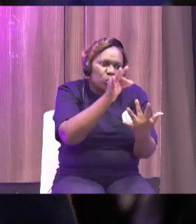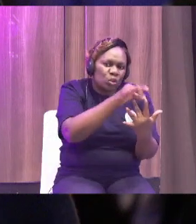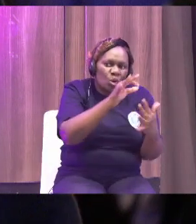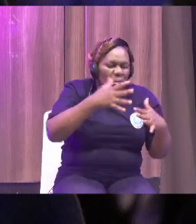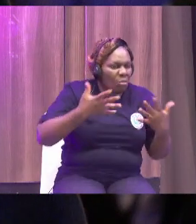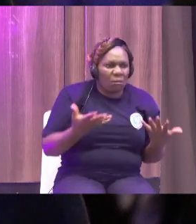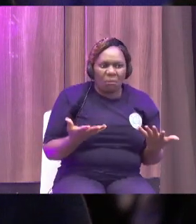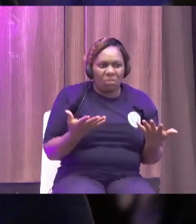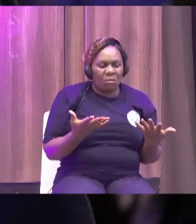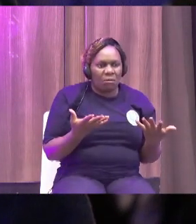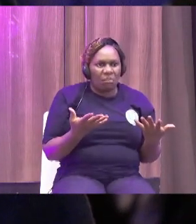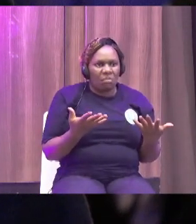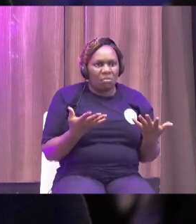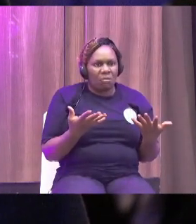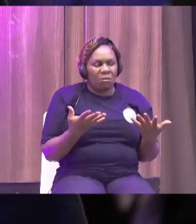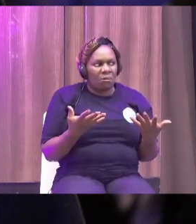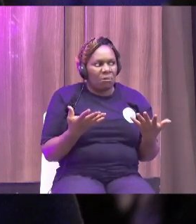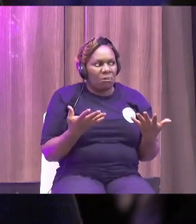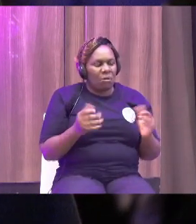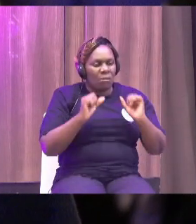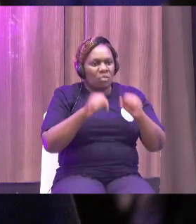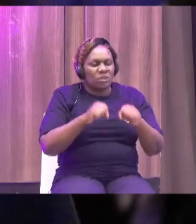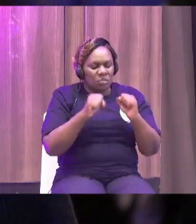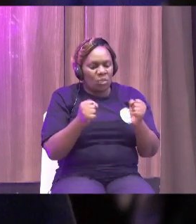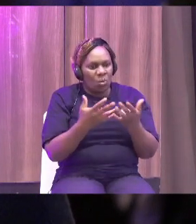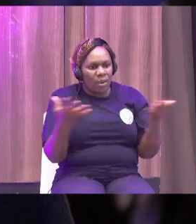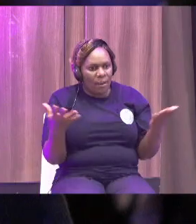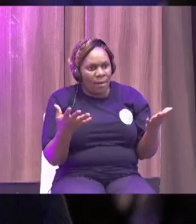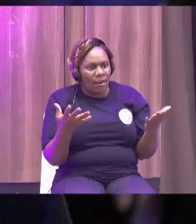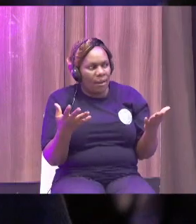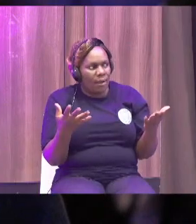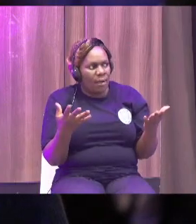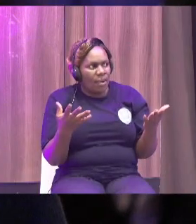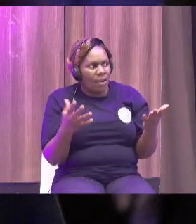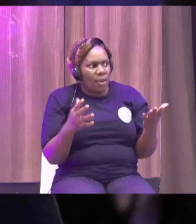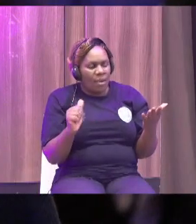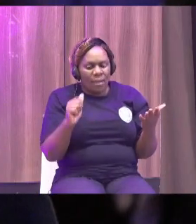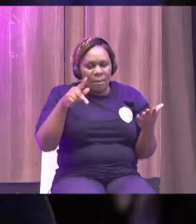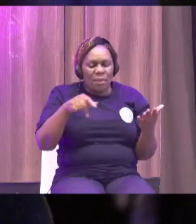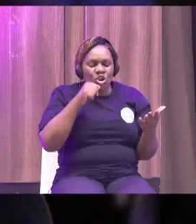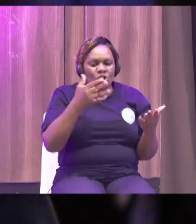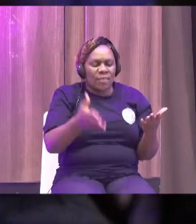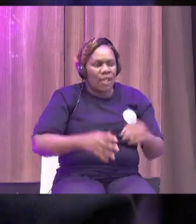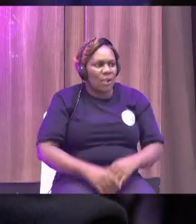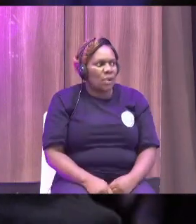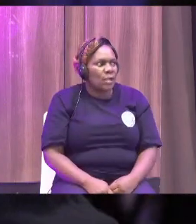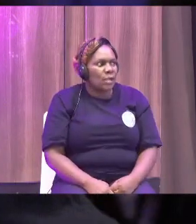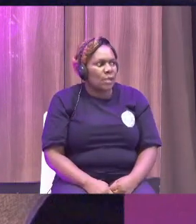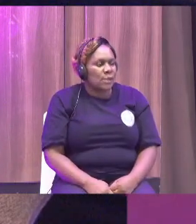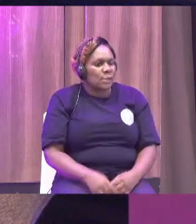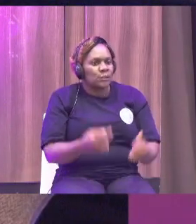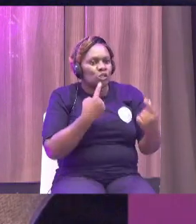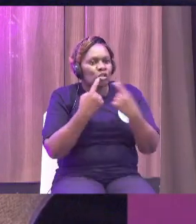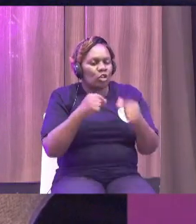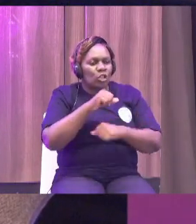in LMIC settings potentially where IAP is not feasible? So are you talking